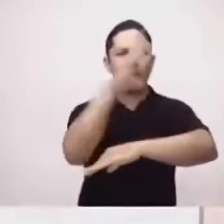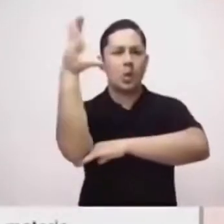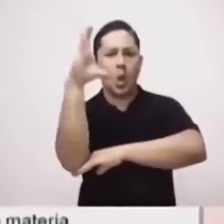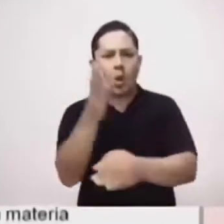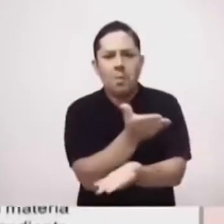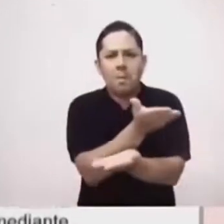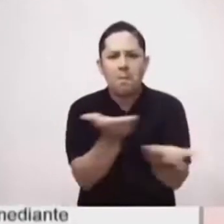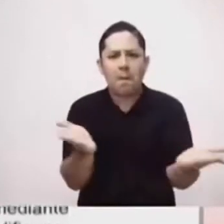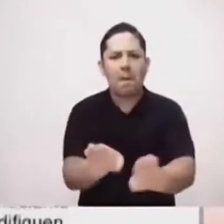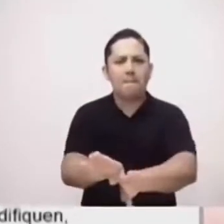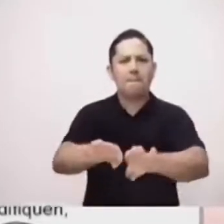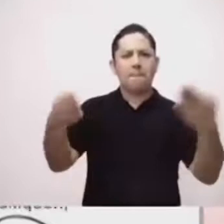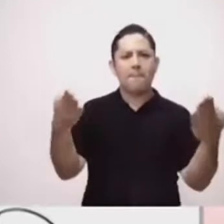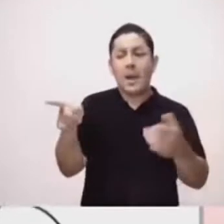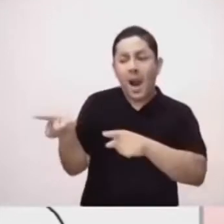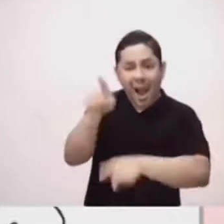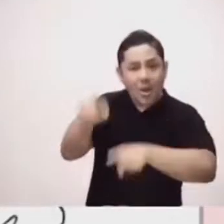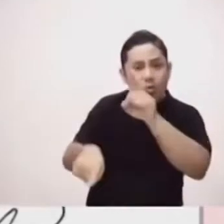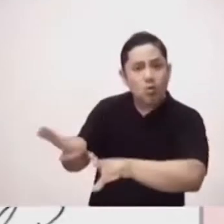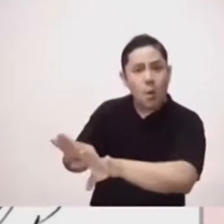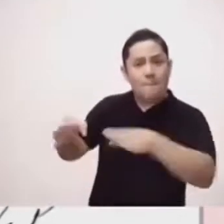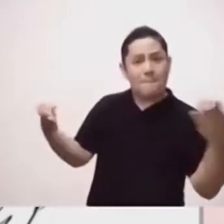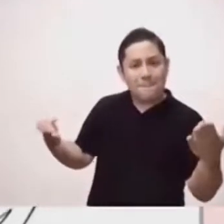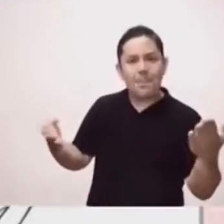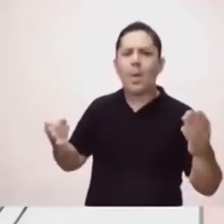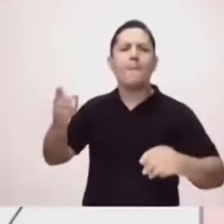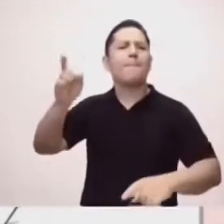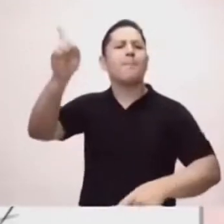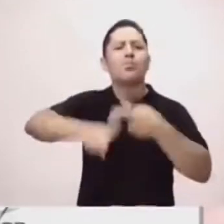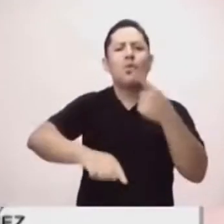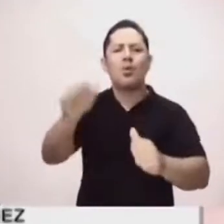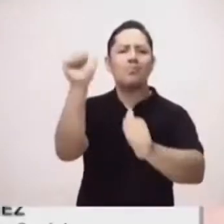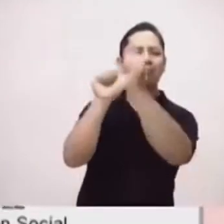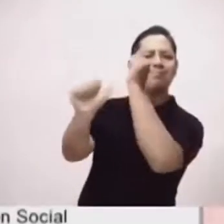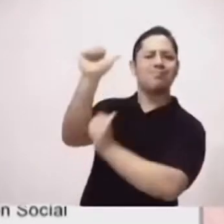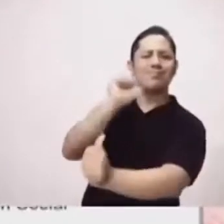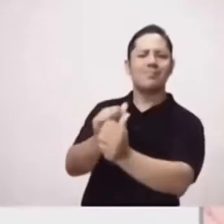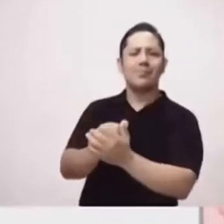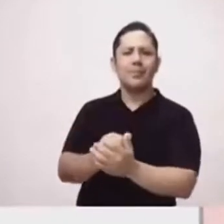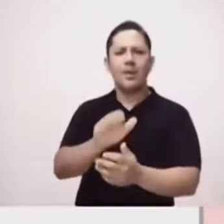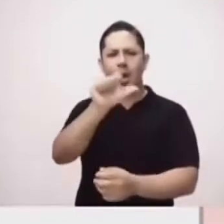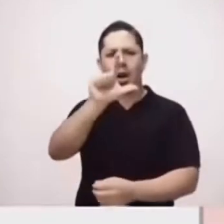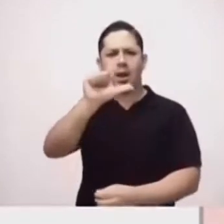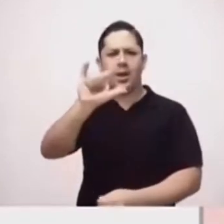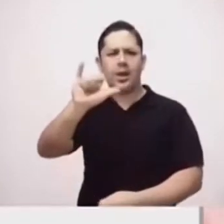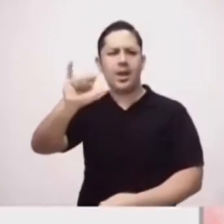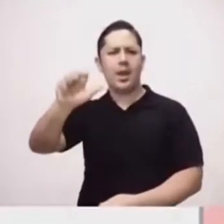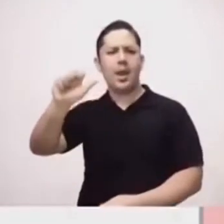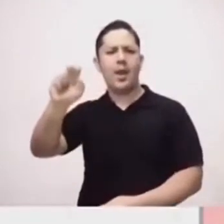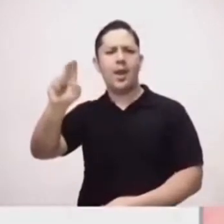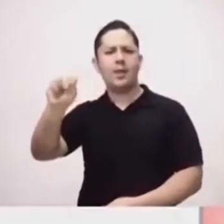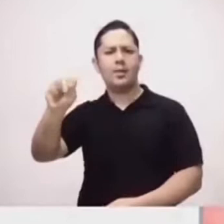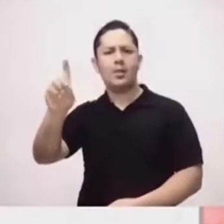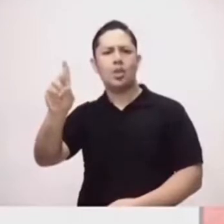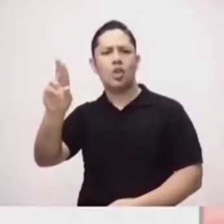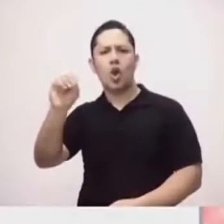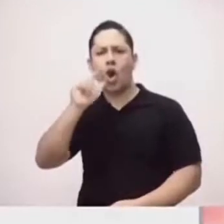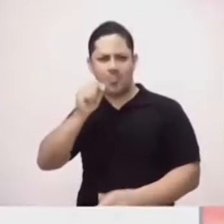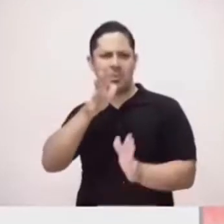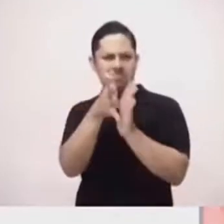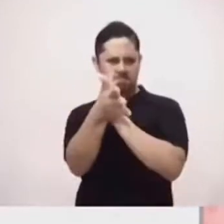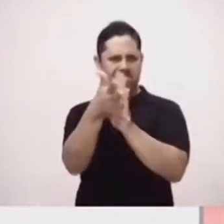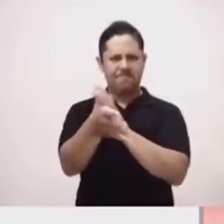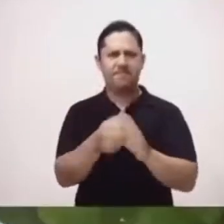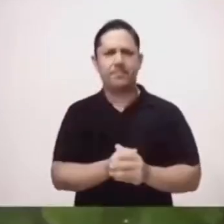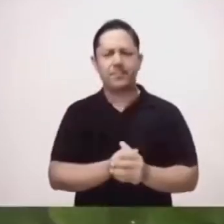the establishments that want to reopen will not be able to sell alcoholic beverage. In front of this measure, Alejandro Salazar, owner of a bar, pronounced